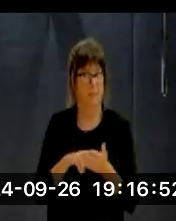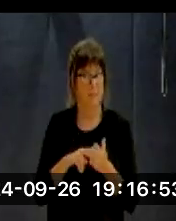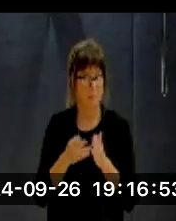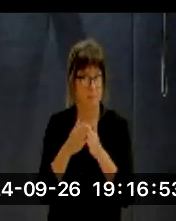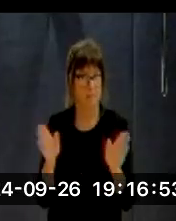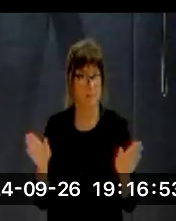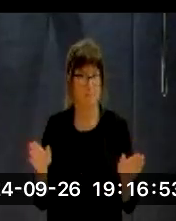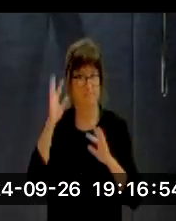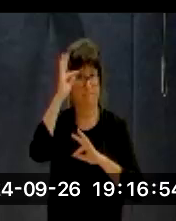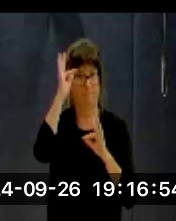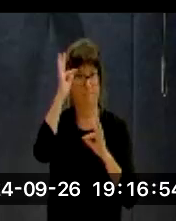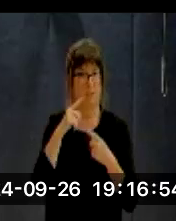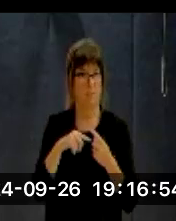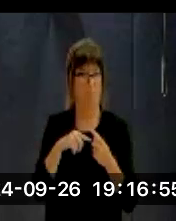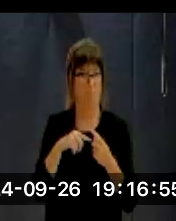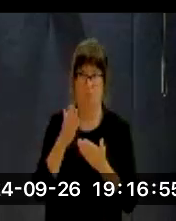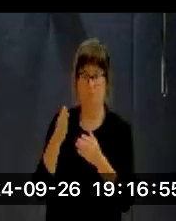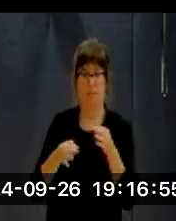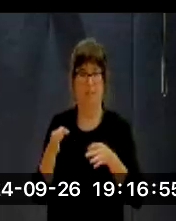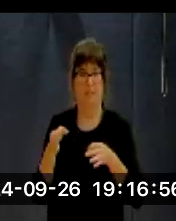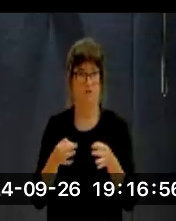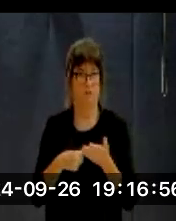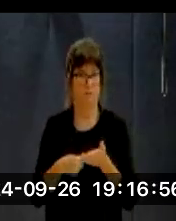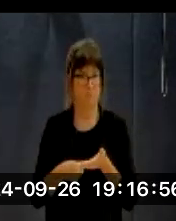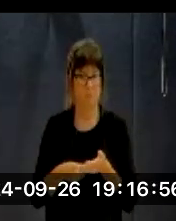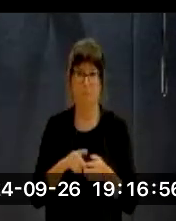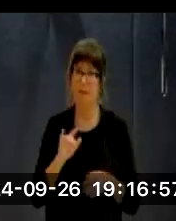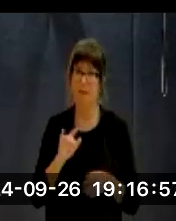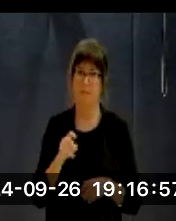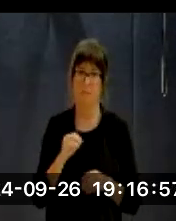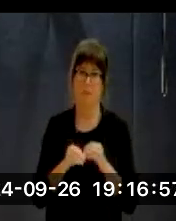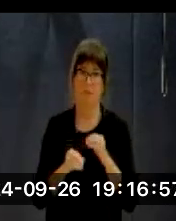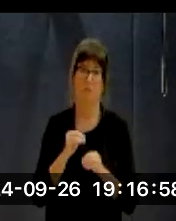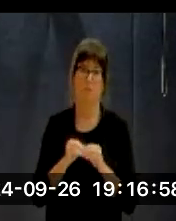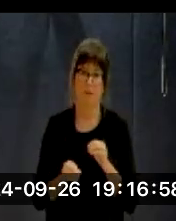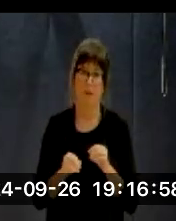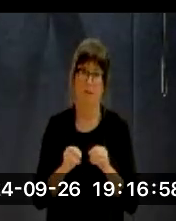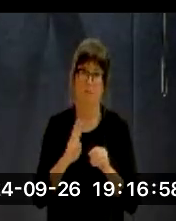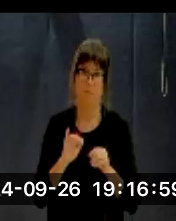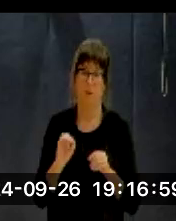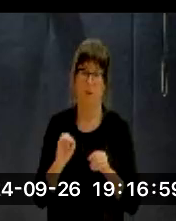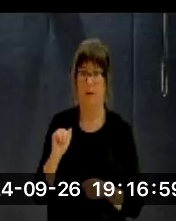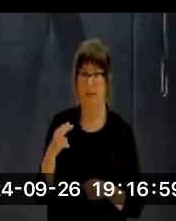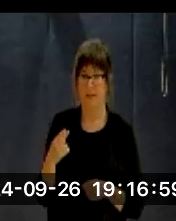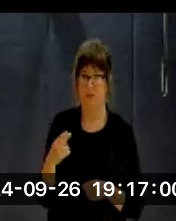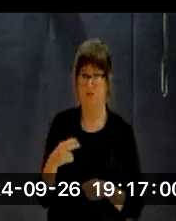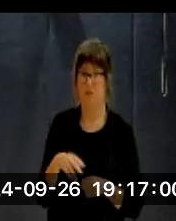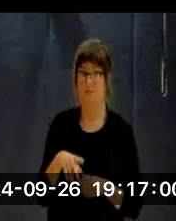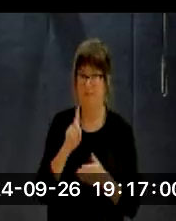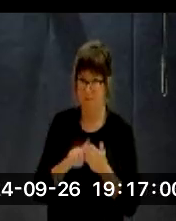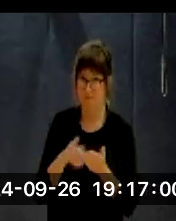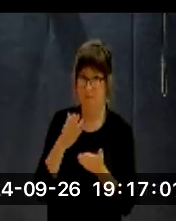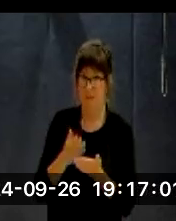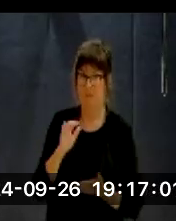of the litigation. So that really needs to be rectified by OAH verifying that the